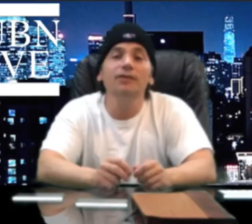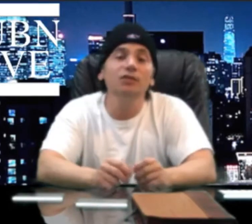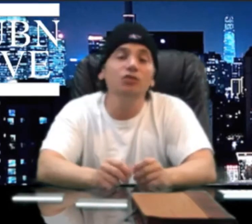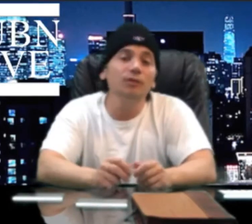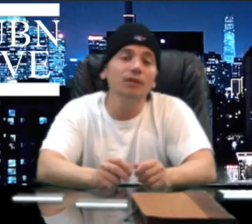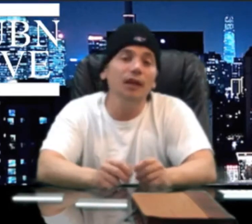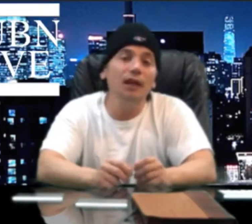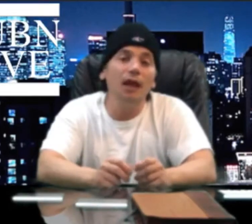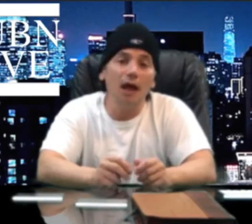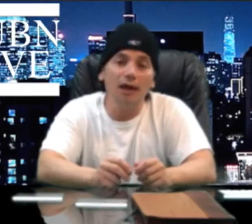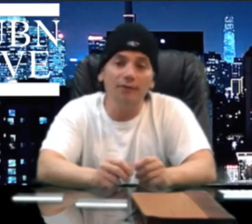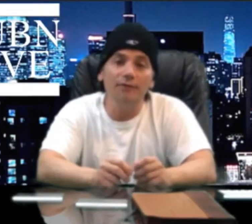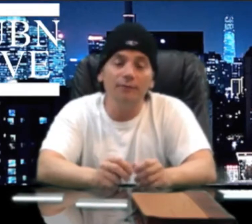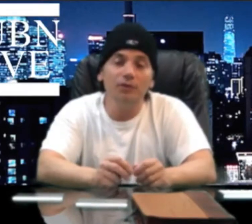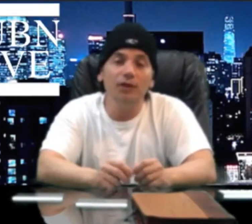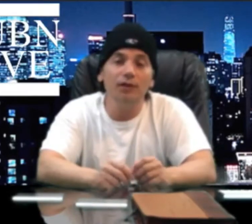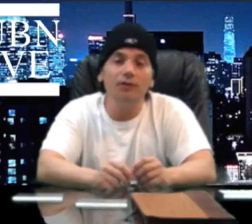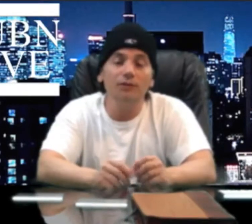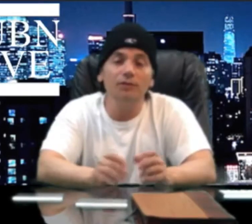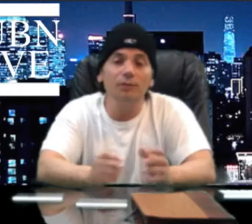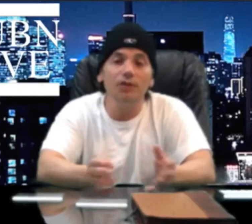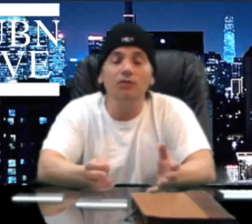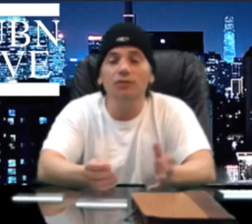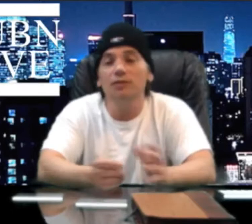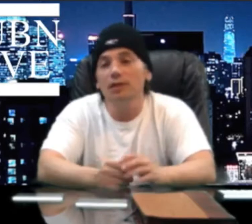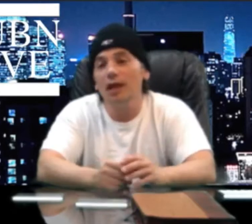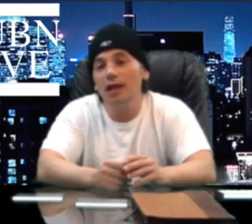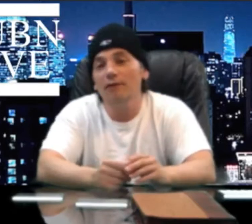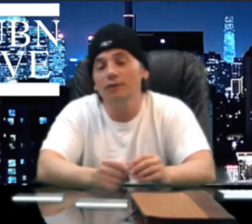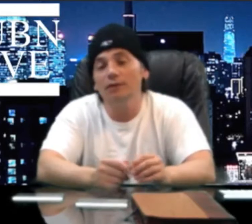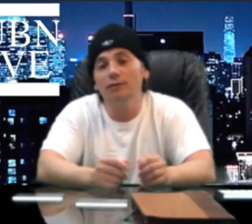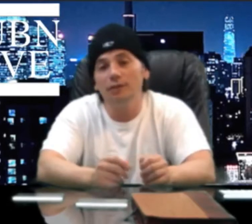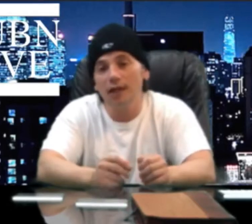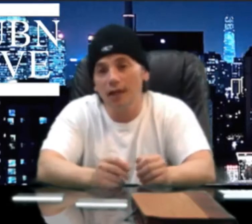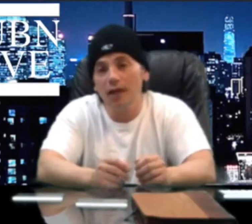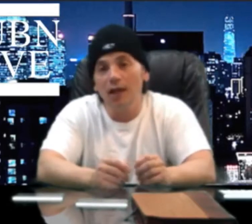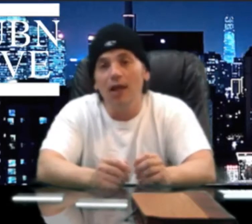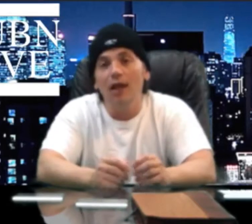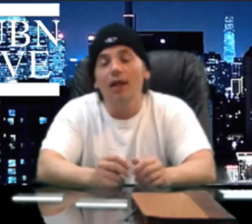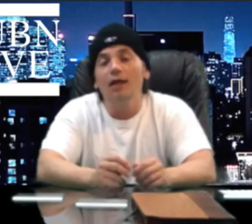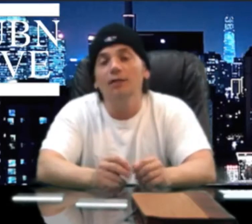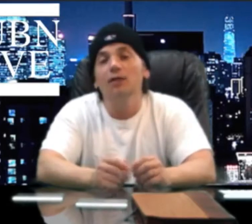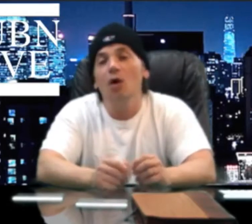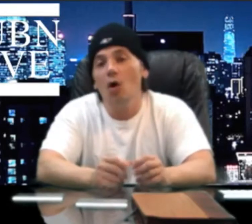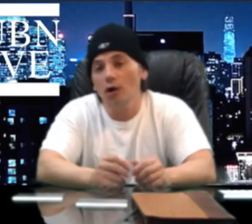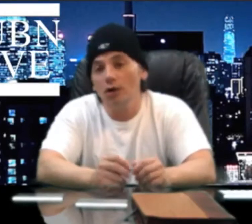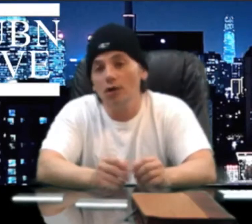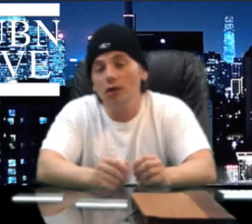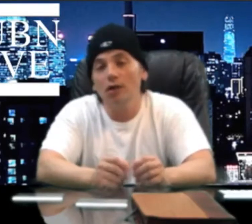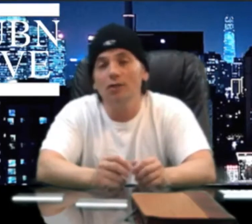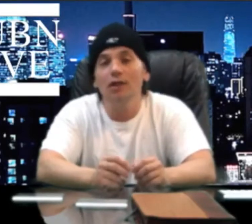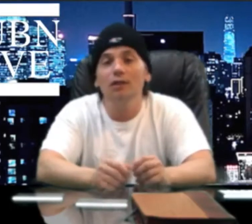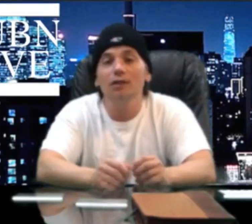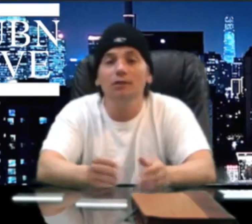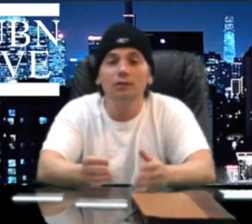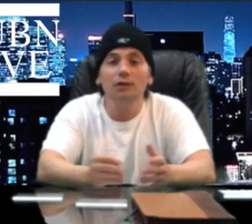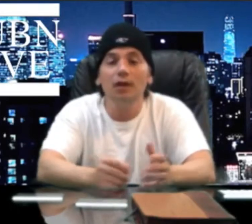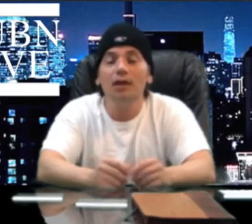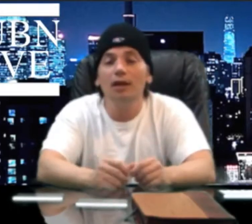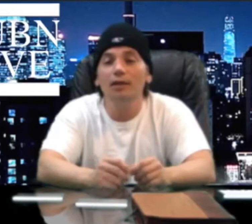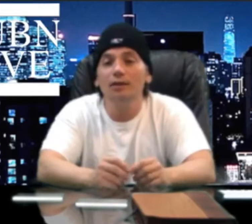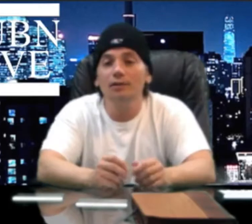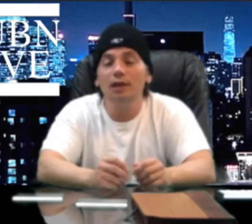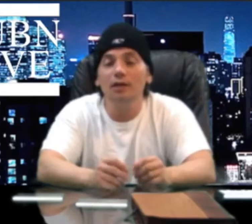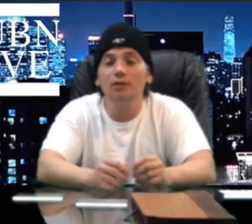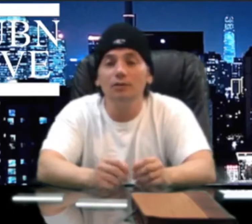coming to CUBN Live. I'm trying to get you as much news as I can every single day. It's hard because I, you know, got a